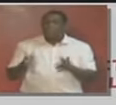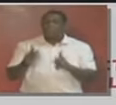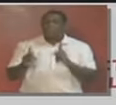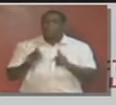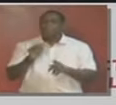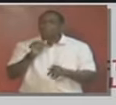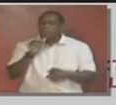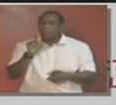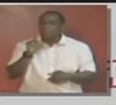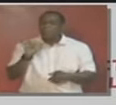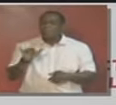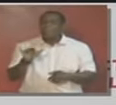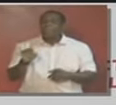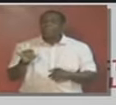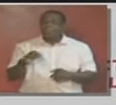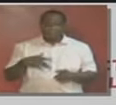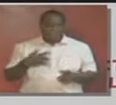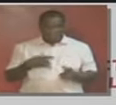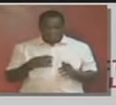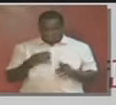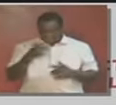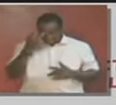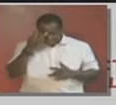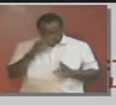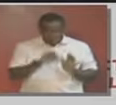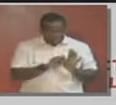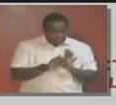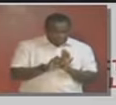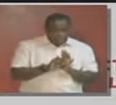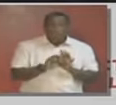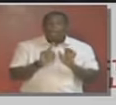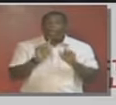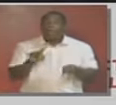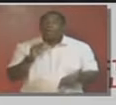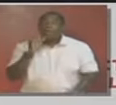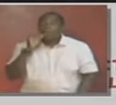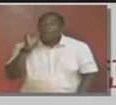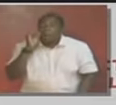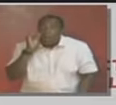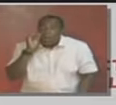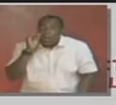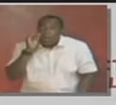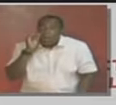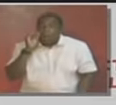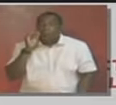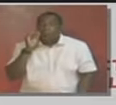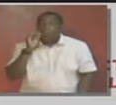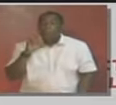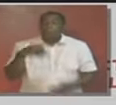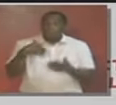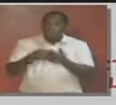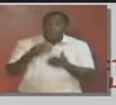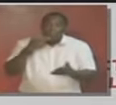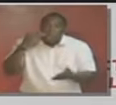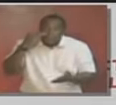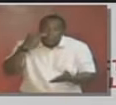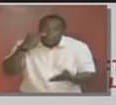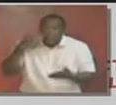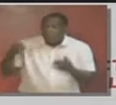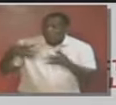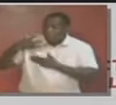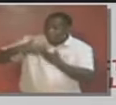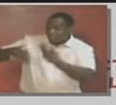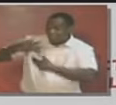home, nowhere else. So when you go home, what you need to do is you need to isolate from your family members as well in order